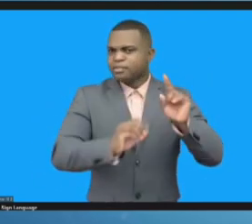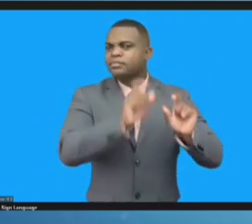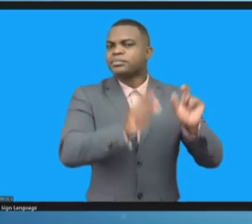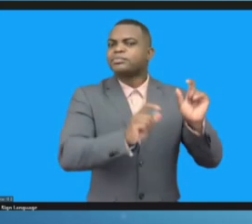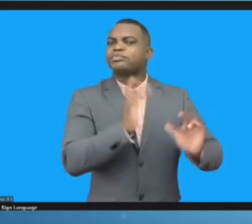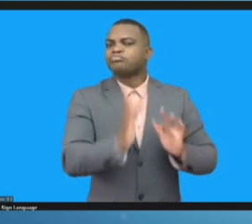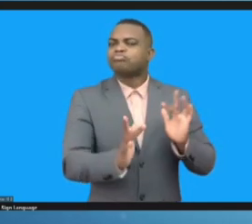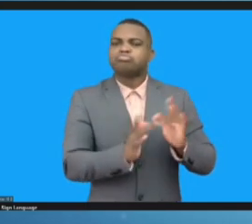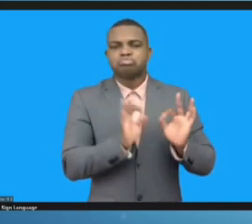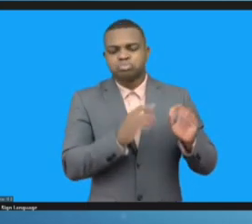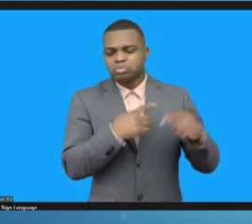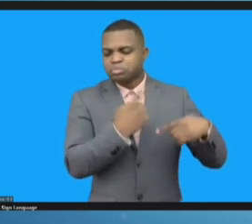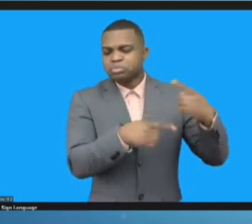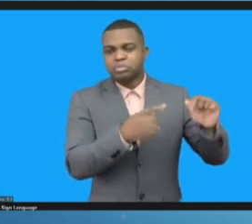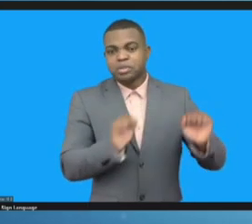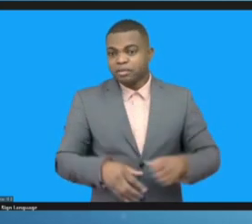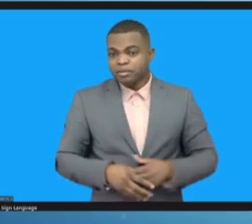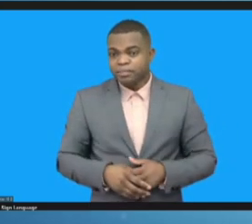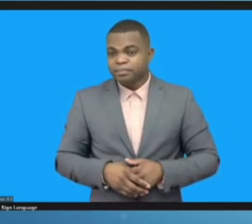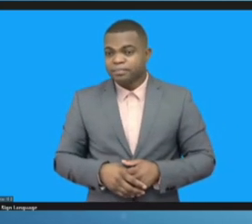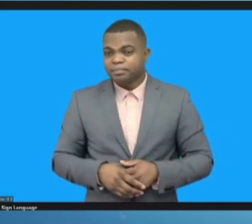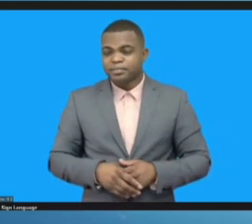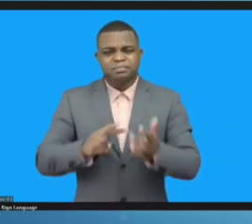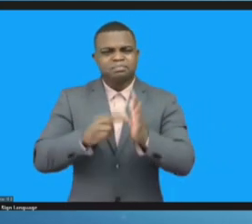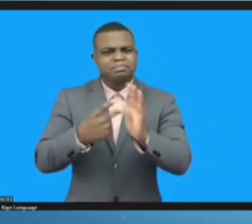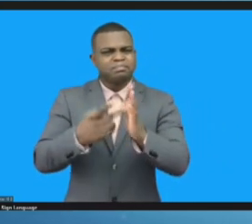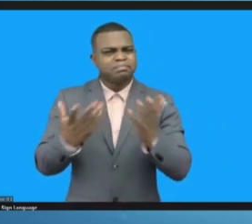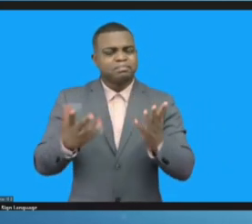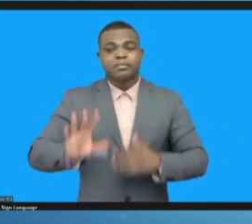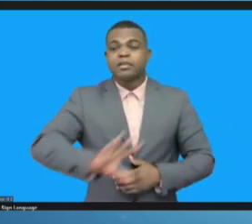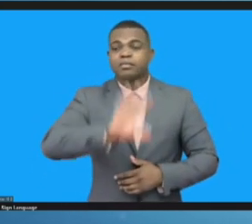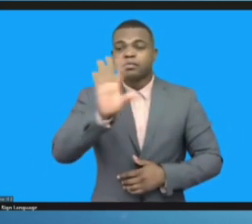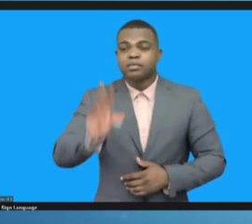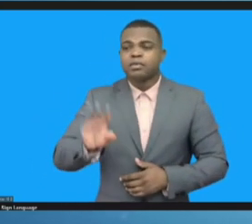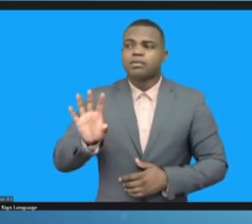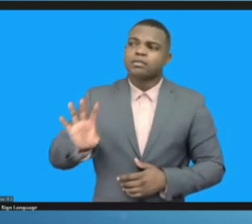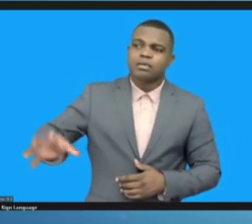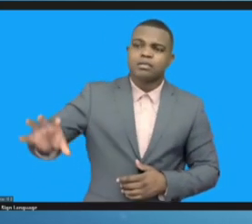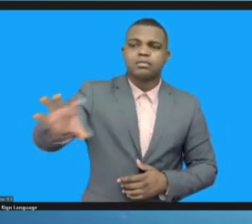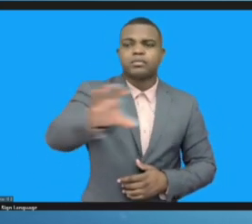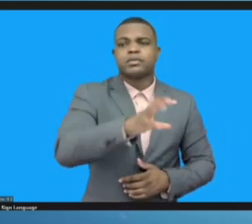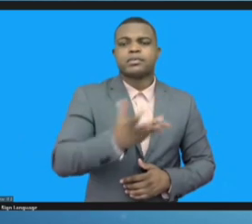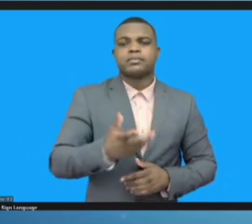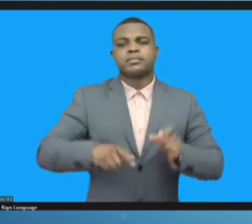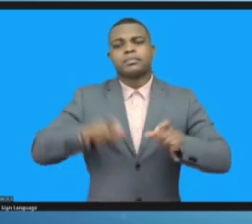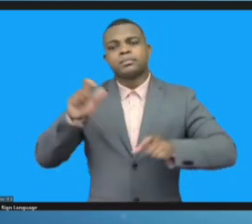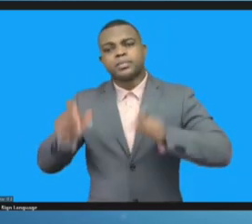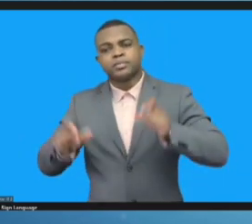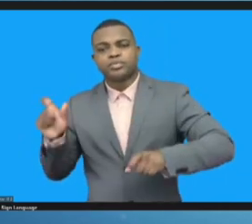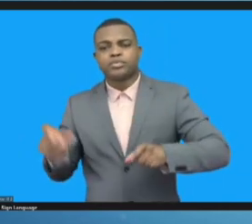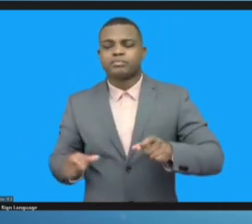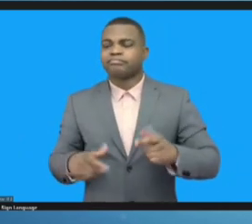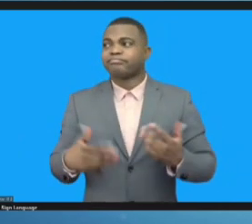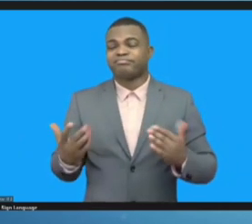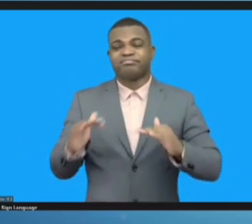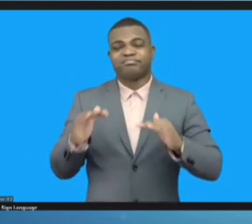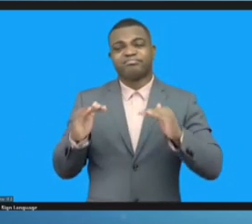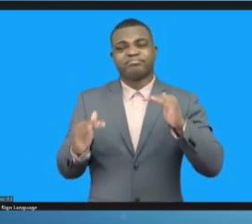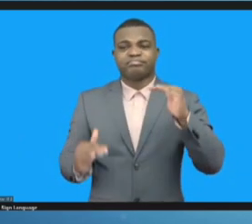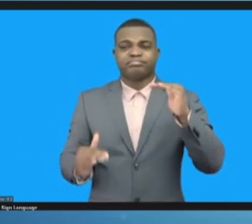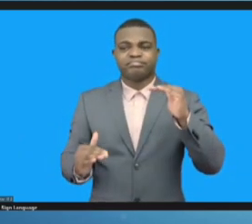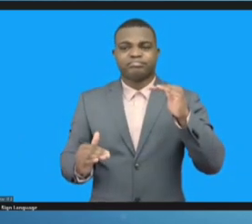the risks them being left further behind. The vital role of the internet